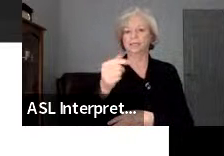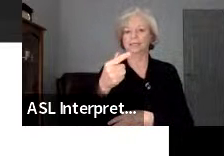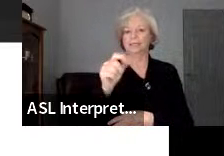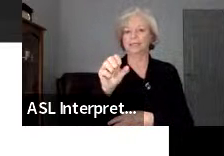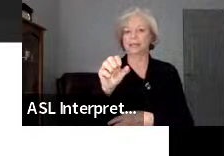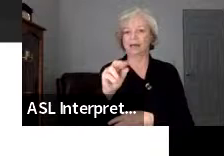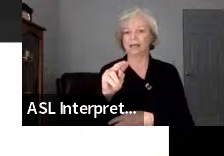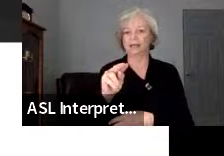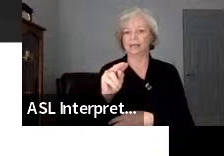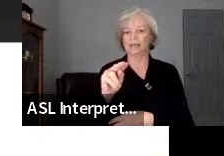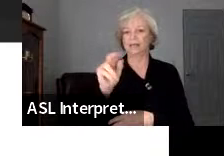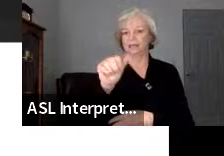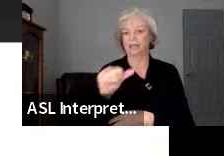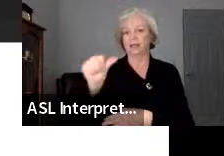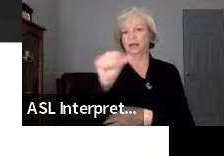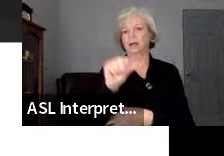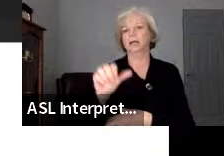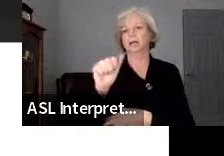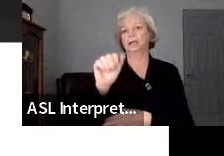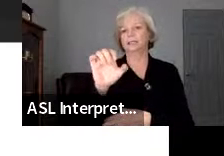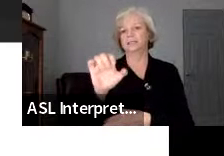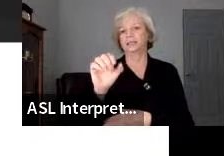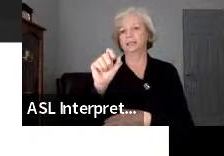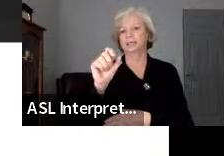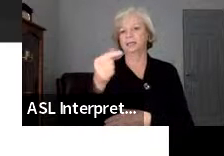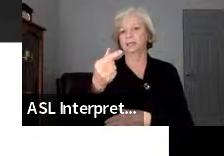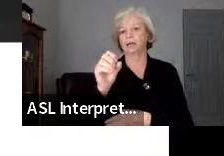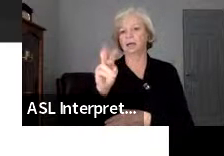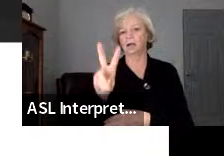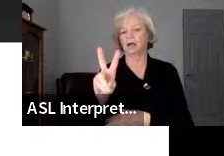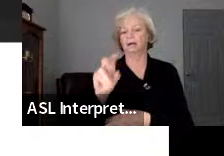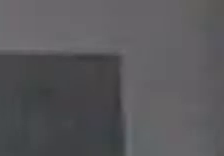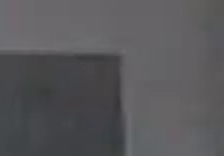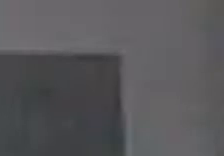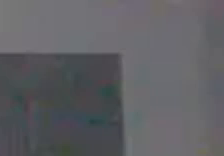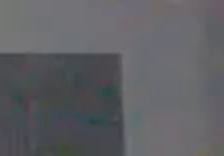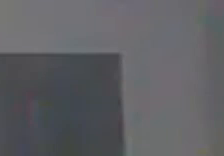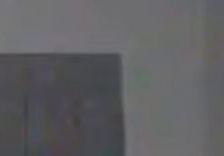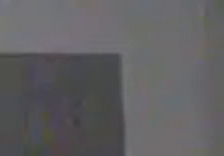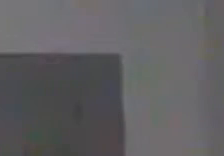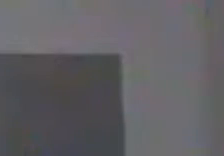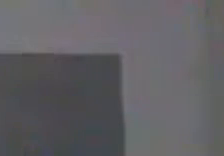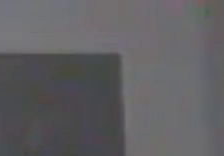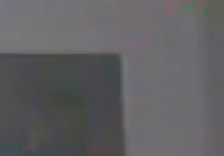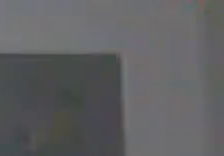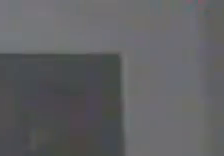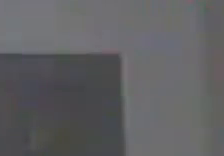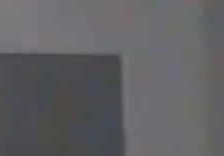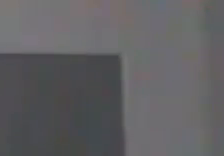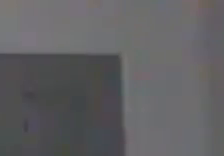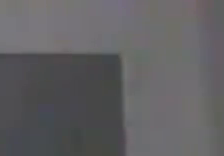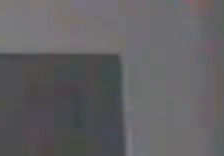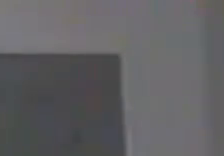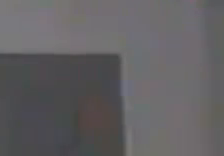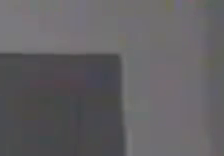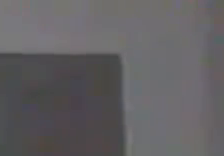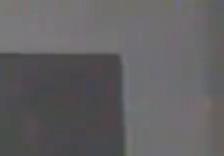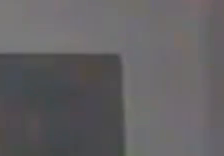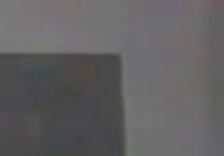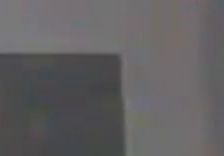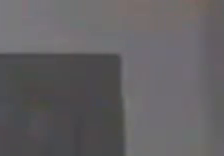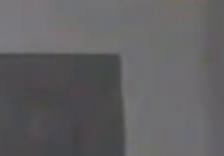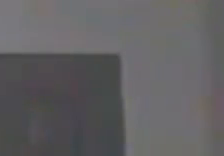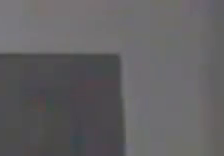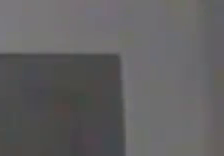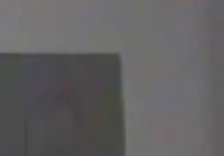ems.redesign@acgov.org. So, all right. So we have time for maybe one or two questions, because I know there's probably a lot that people have